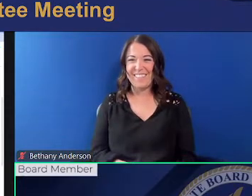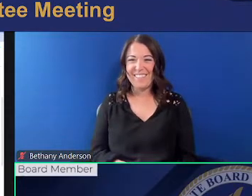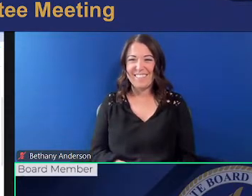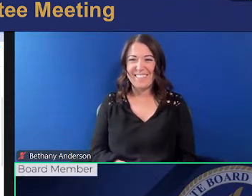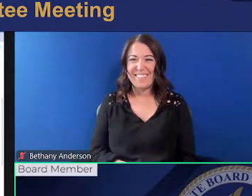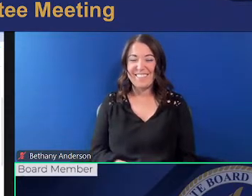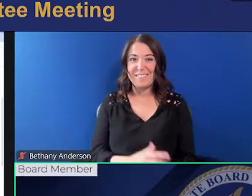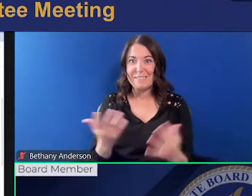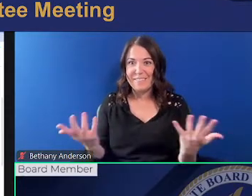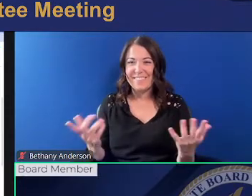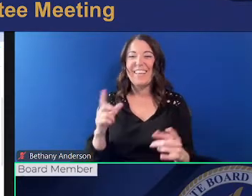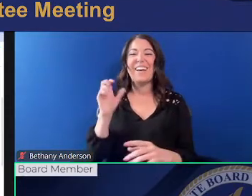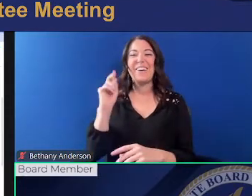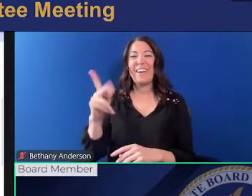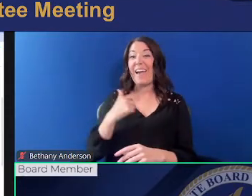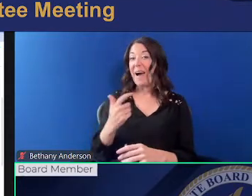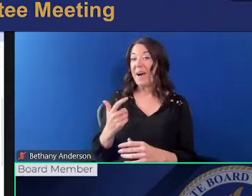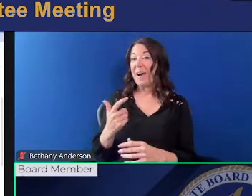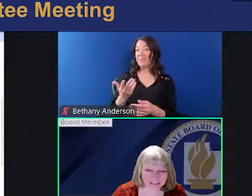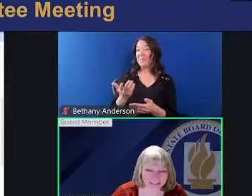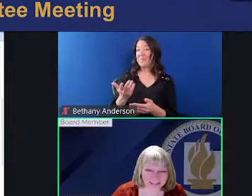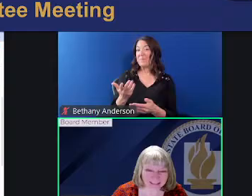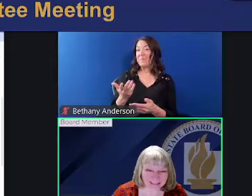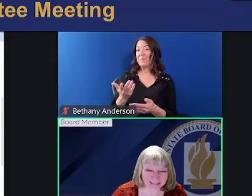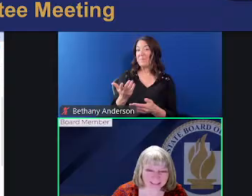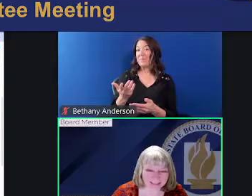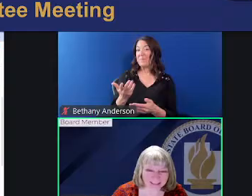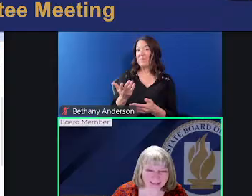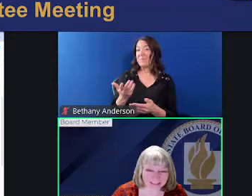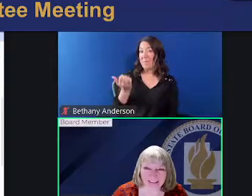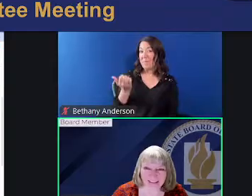I will seek a motion.